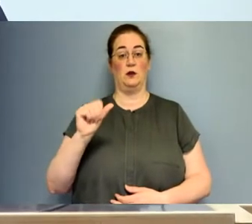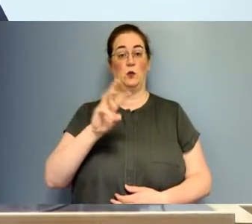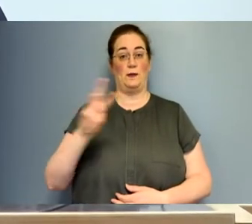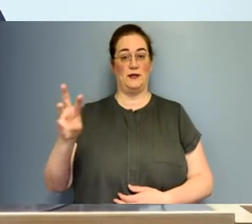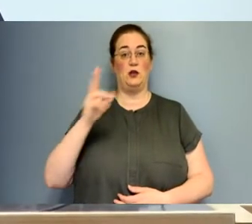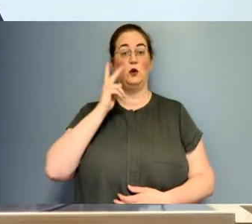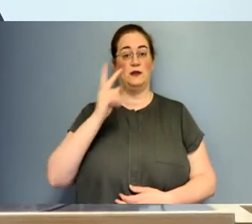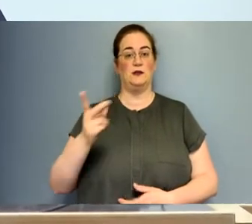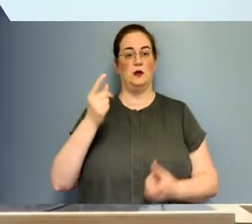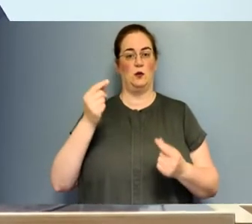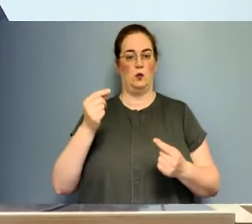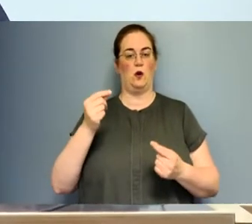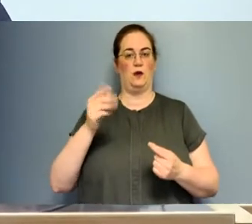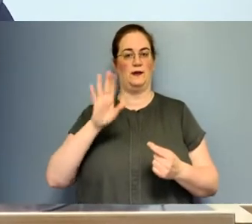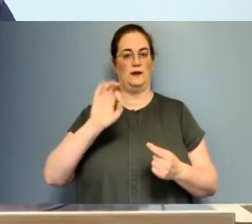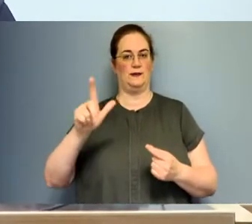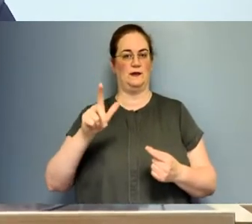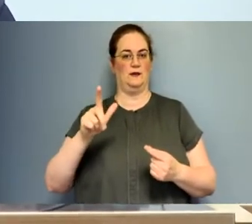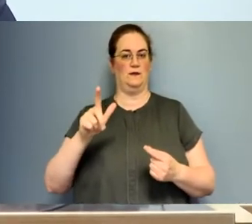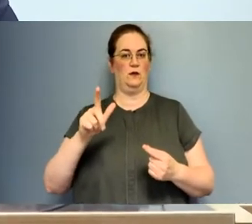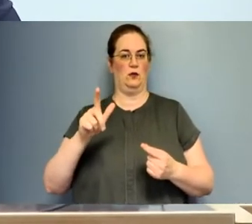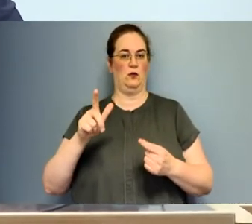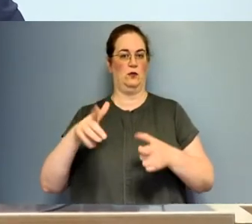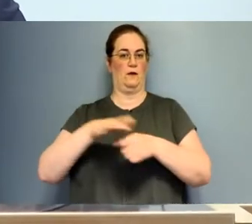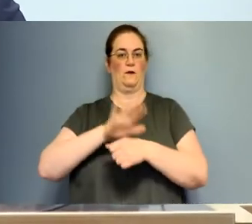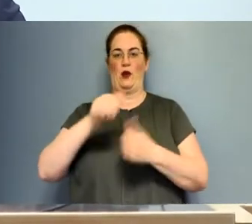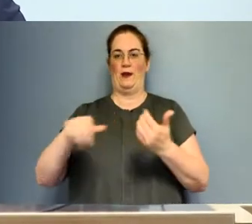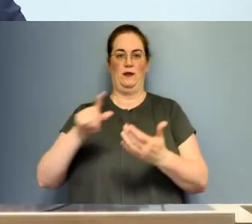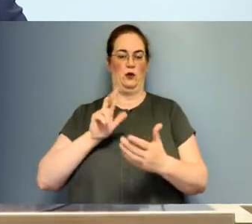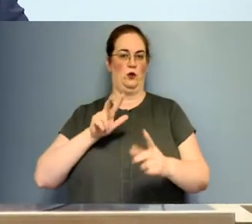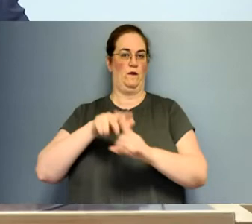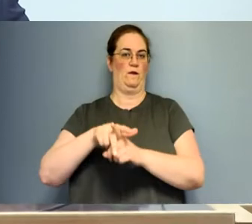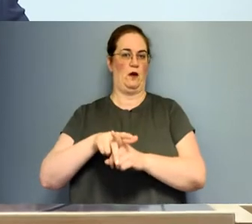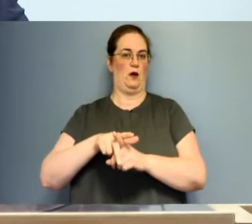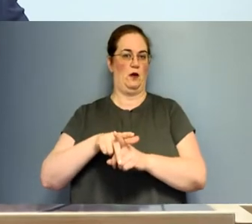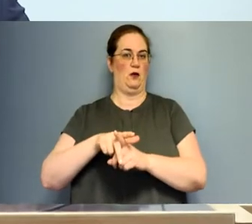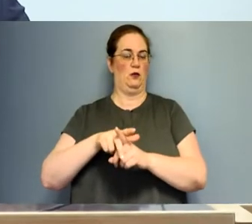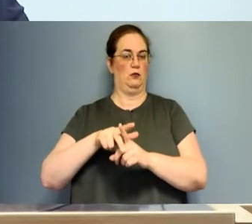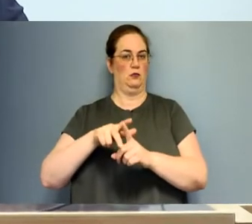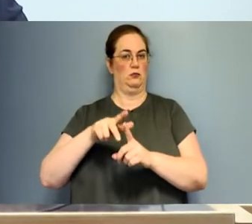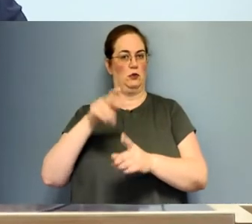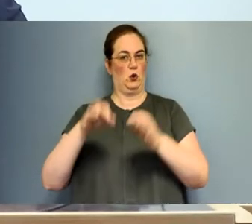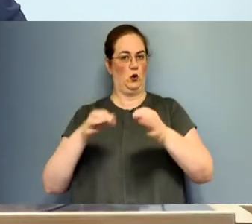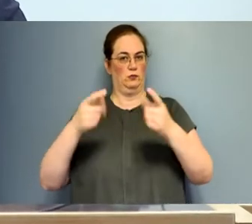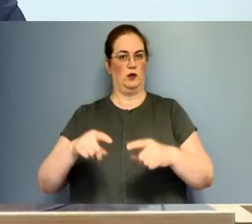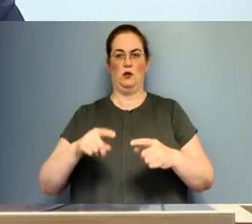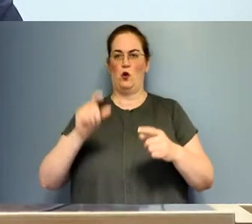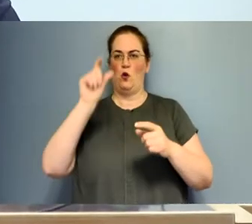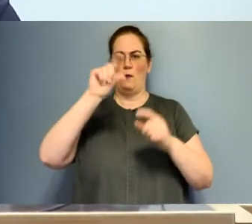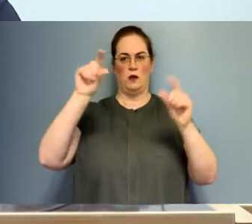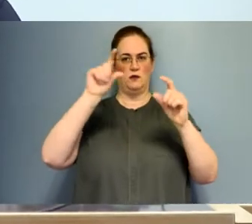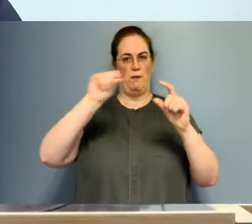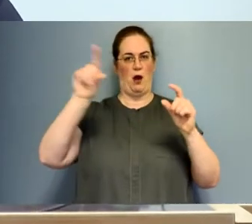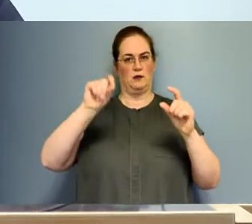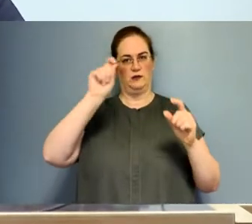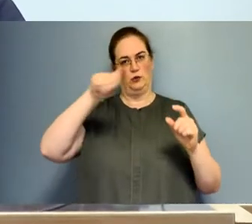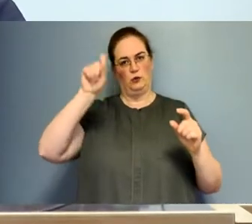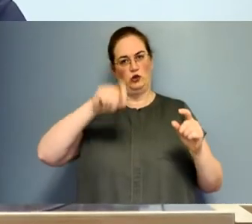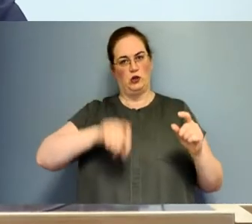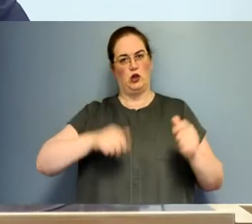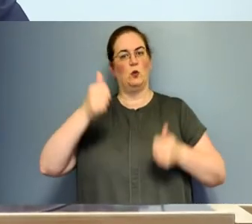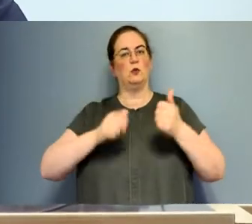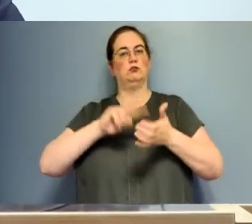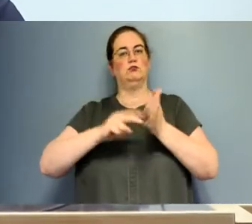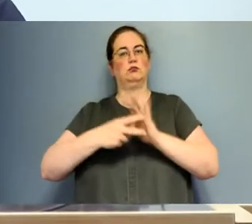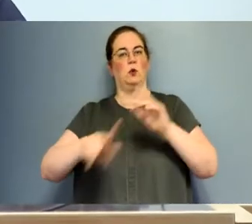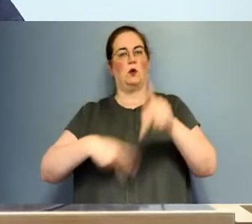website, you can look at what the civil cover sheet for anything that you file in court looks like. And there's a whole bunch of boxes you can check that indicate what kind